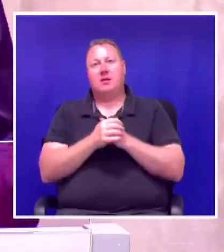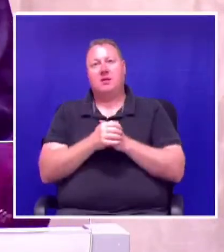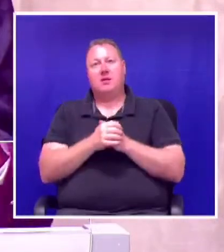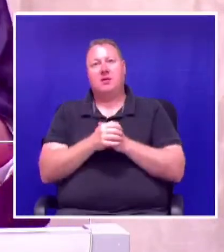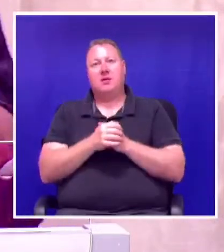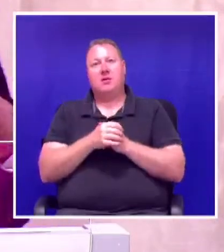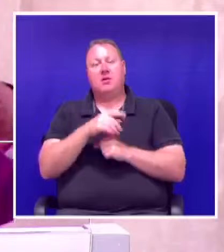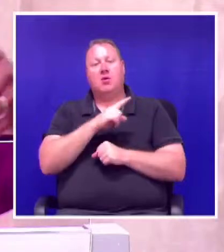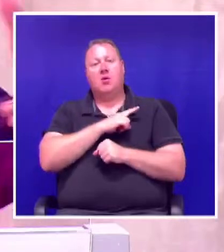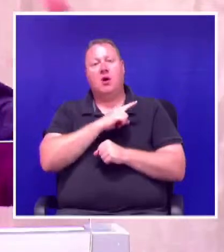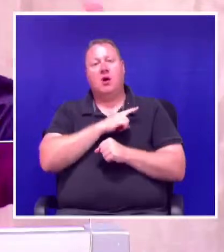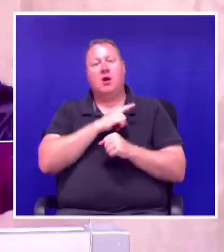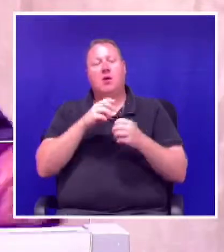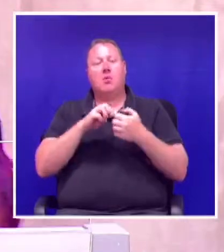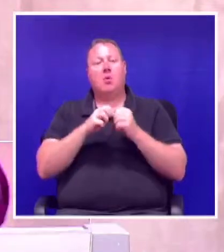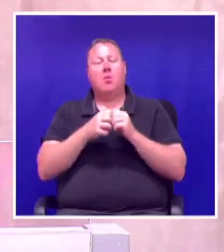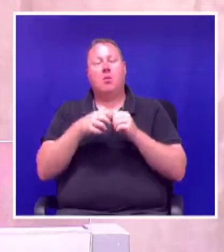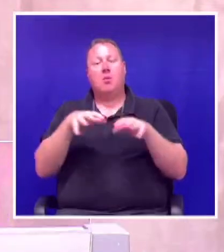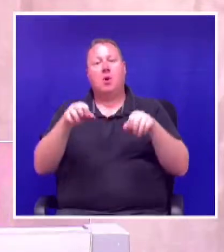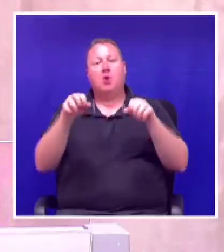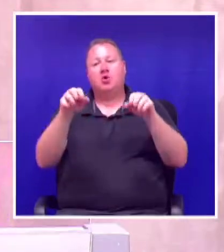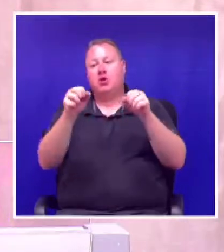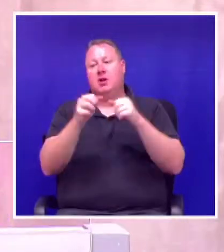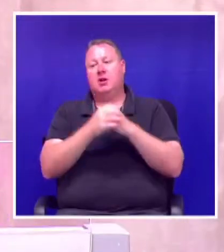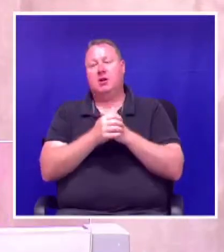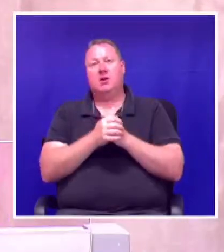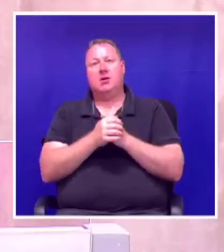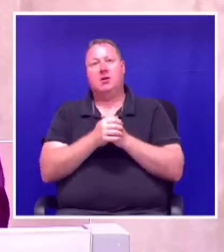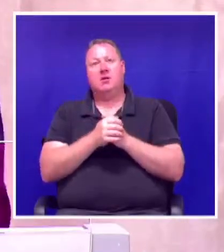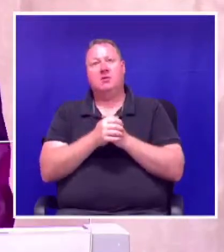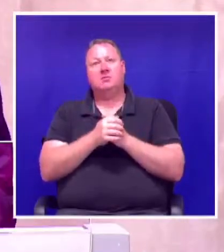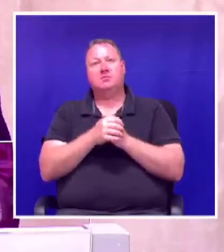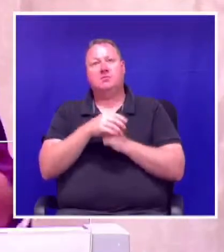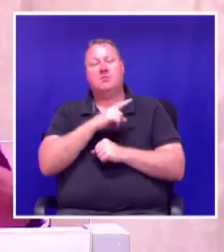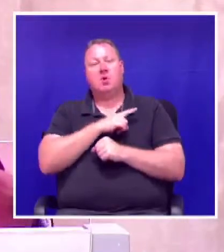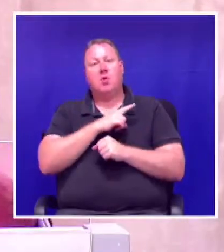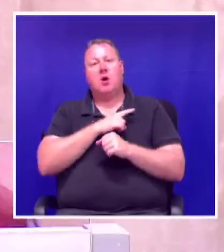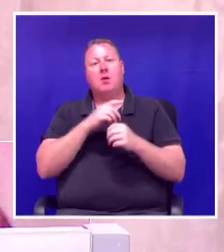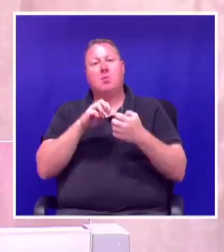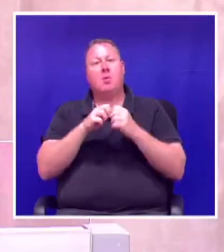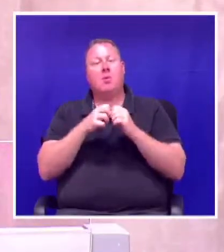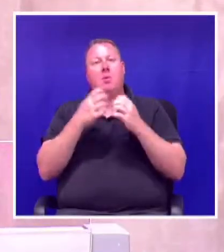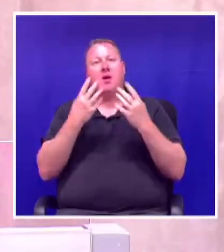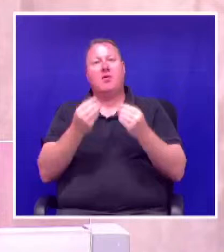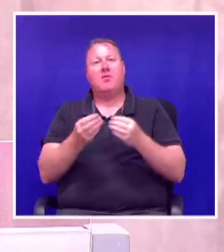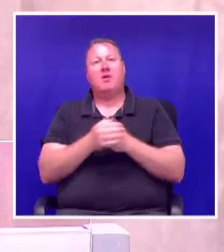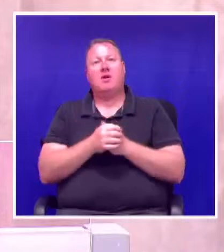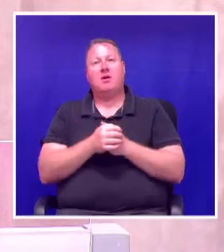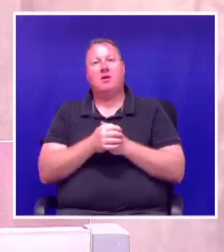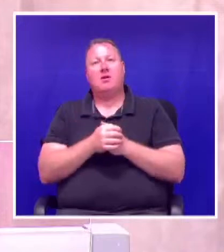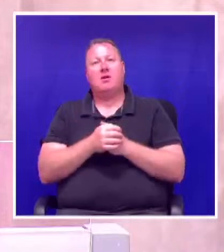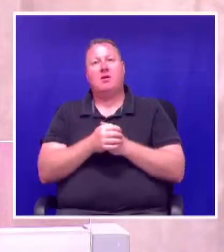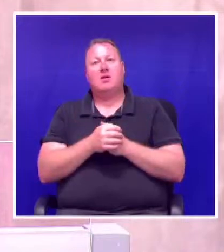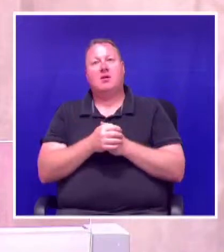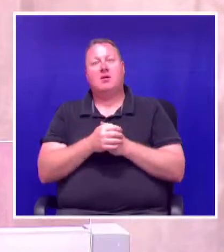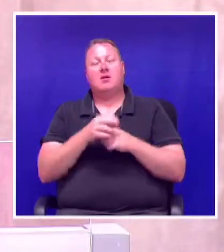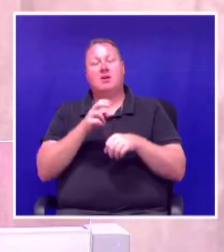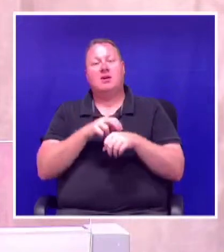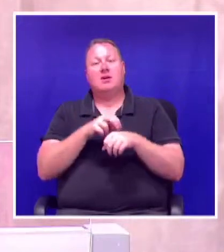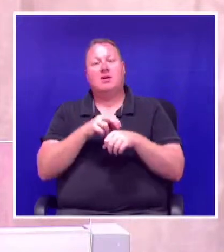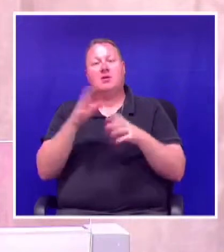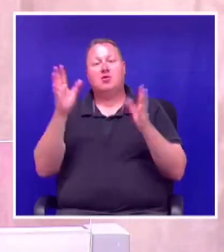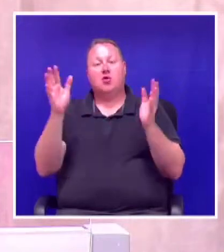the problem is that during load shedding, the reason why we had that problem is that we had to take a lot of them out for